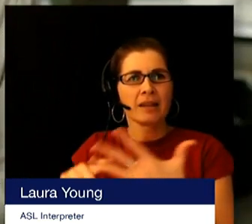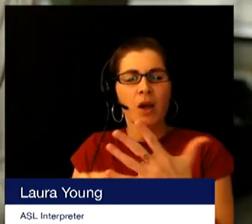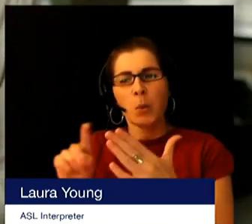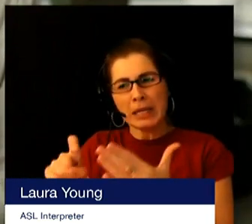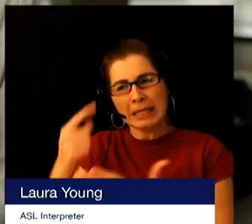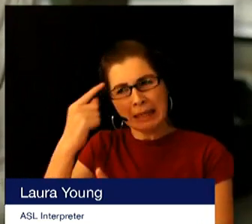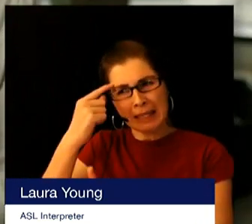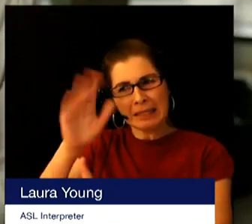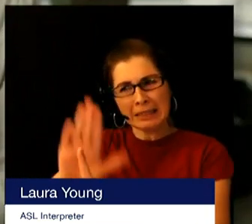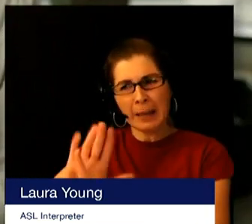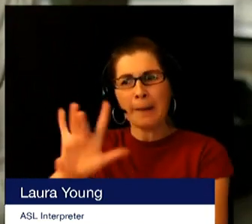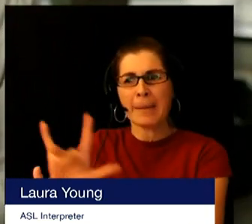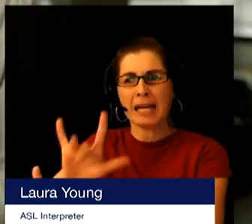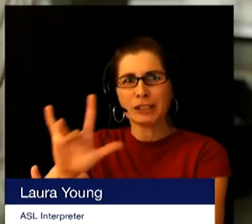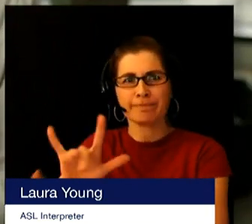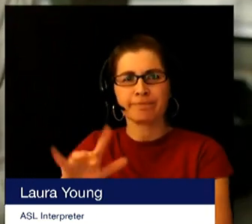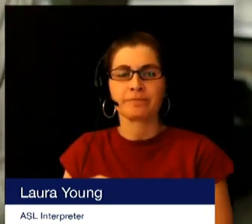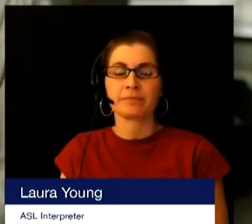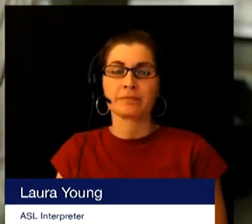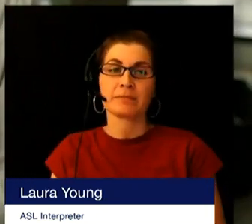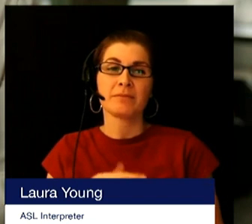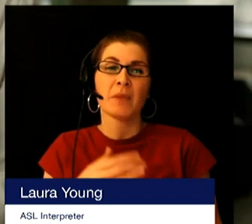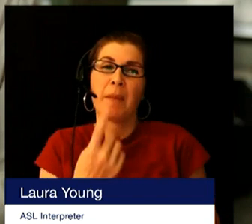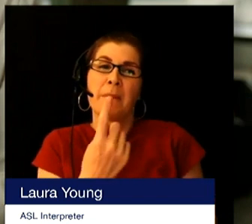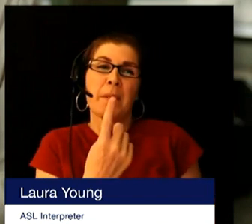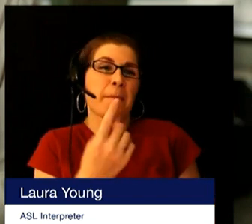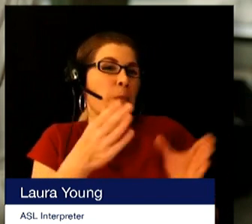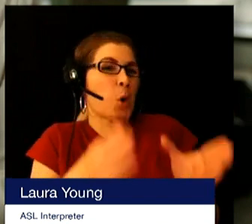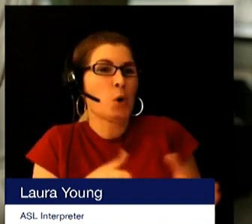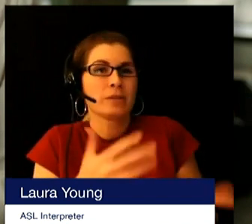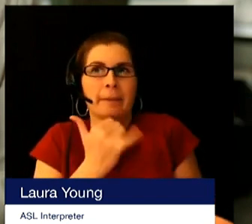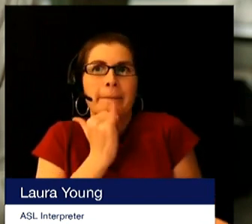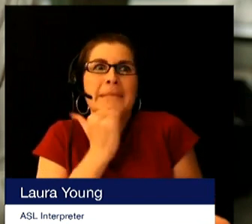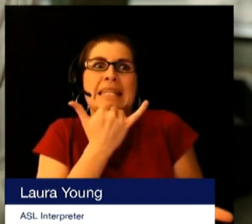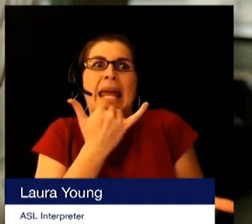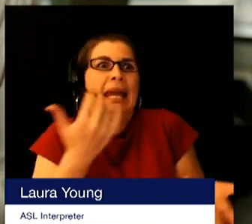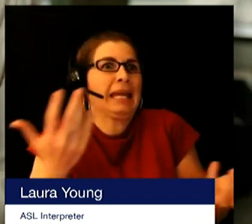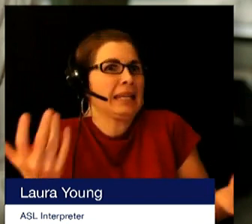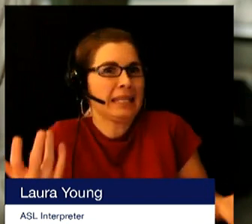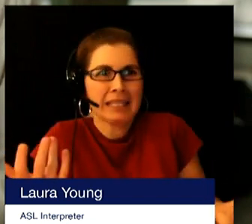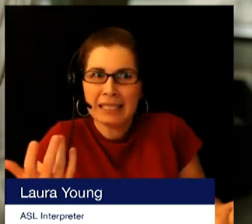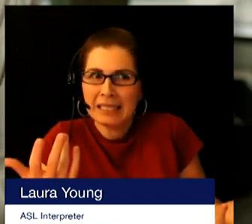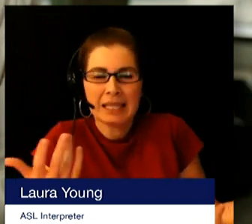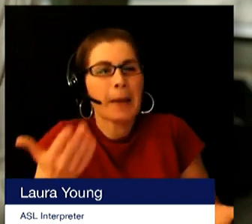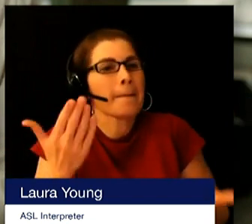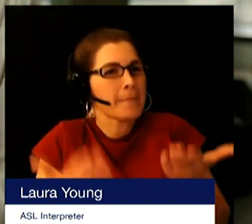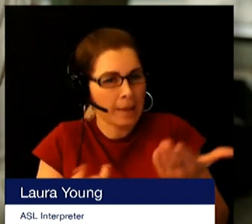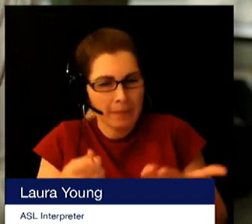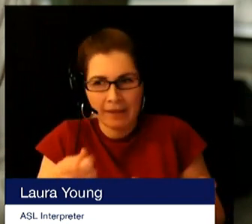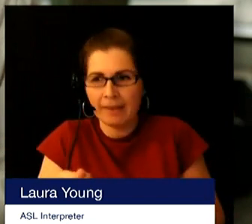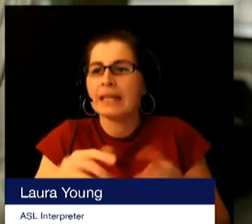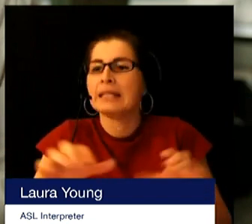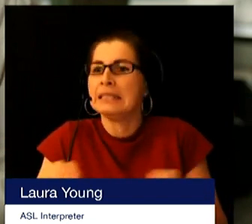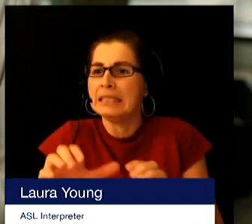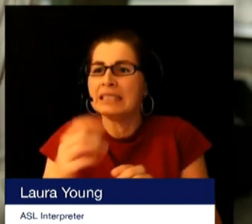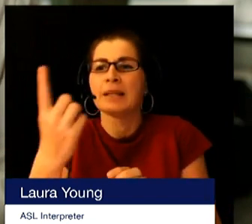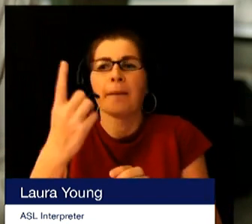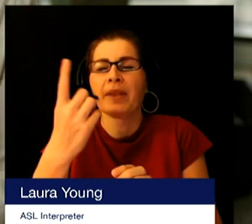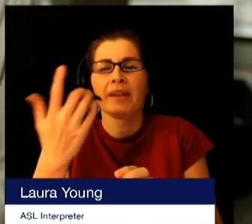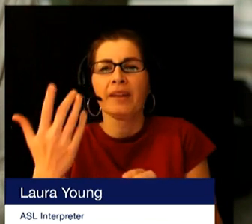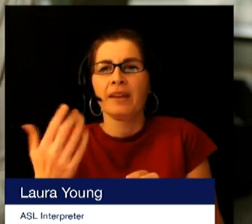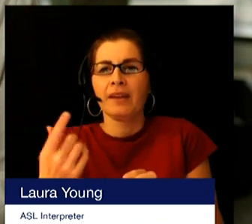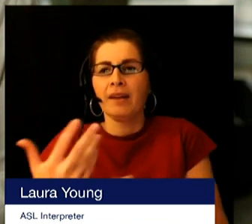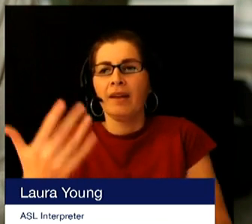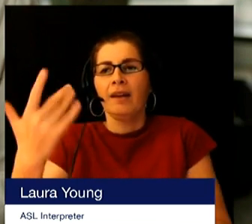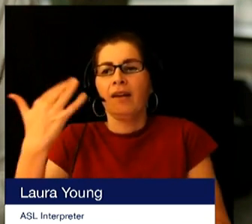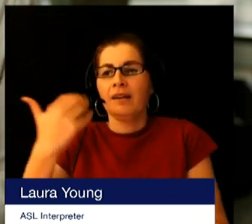Someone may have made a mistake. They may have committed a crime when, you know, they were not themselves,